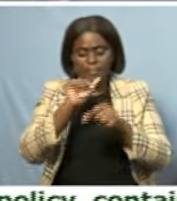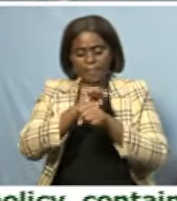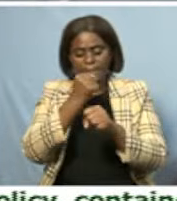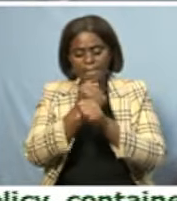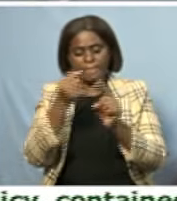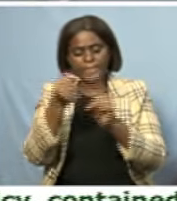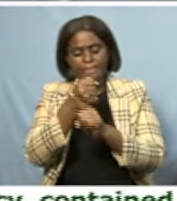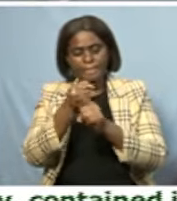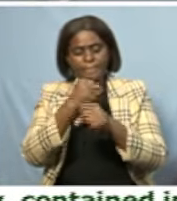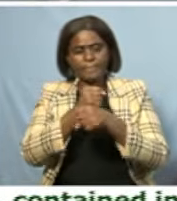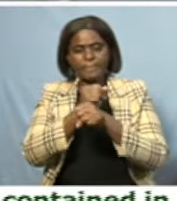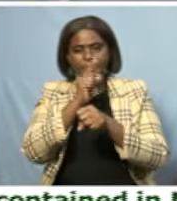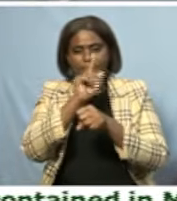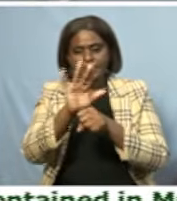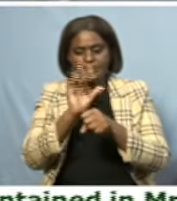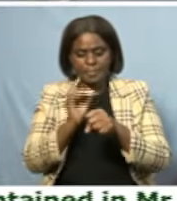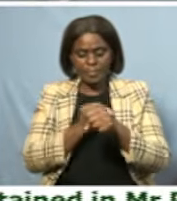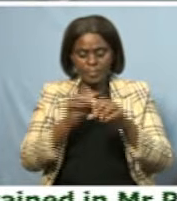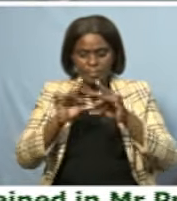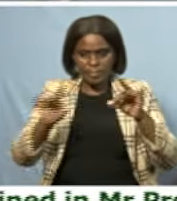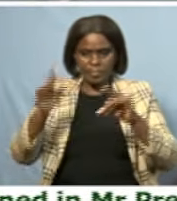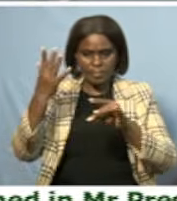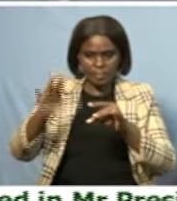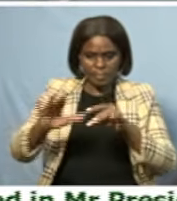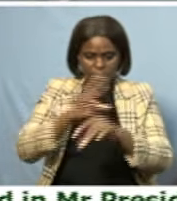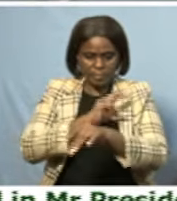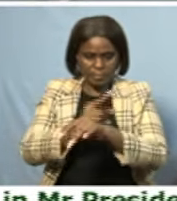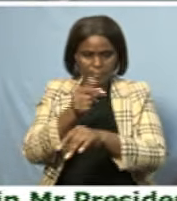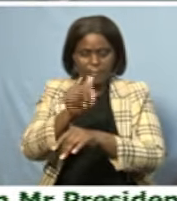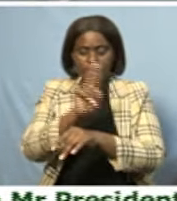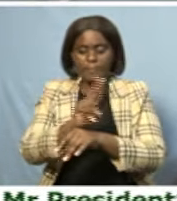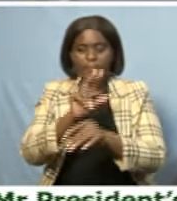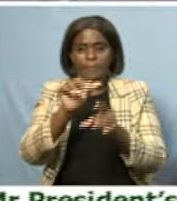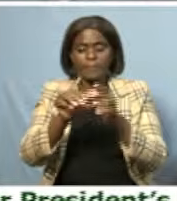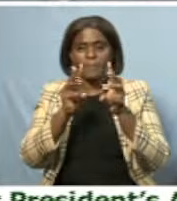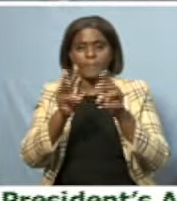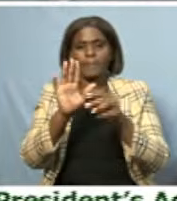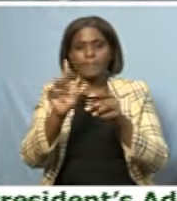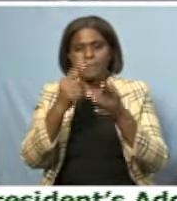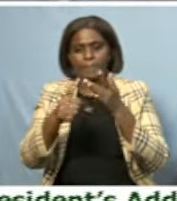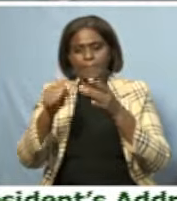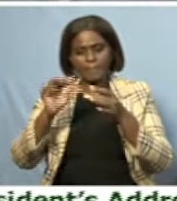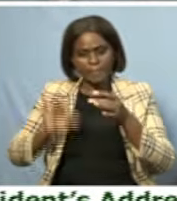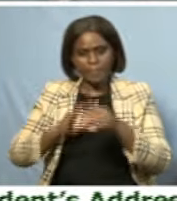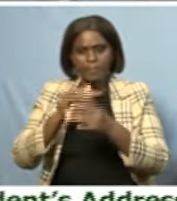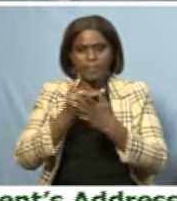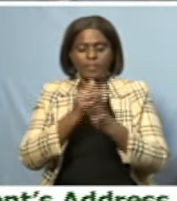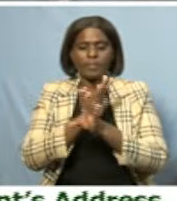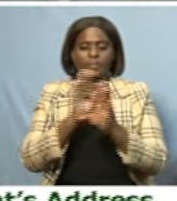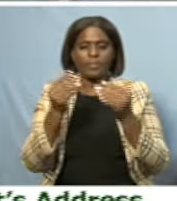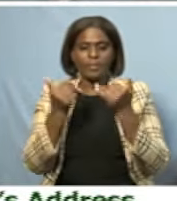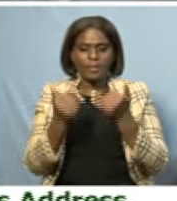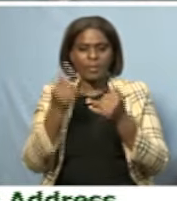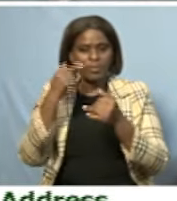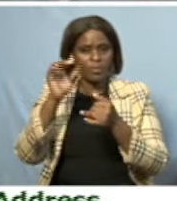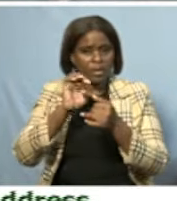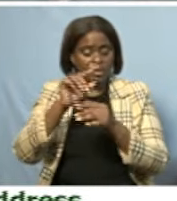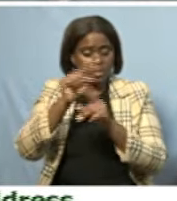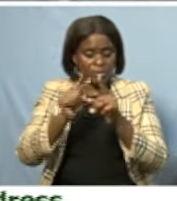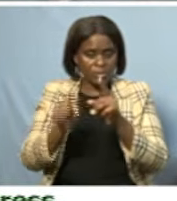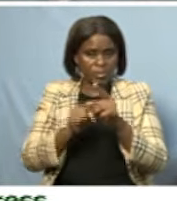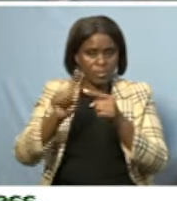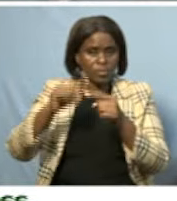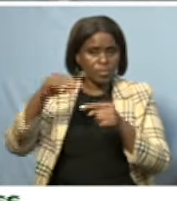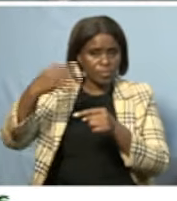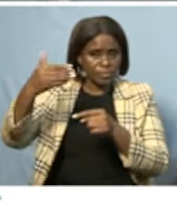patriotism means ensuring that our land resources are utilized in a way that benefits all Zambians now and for generations